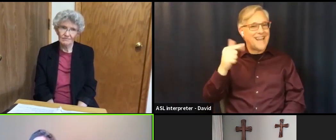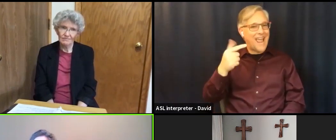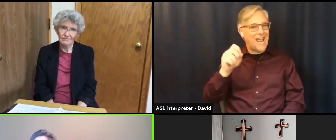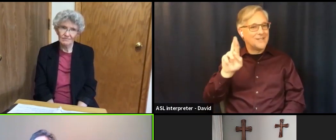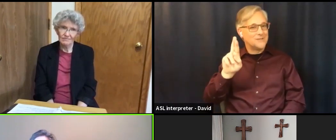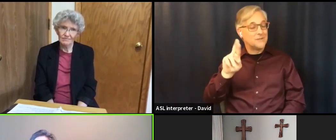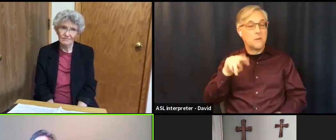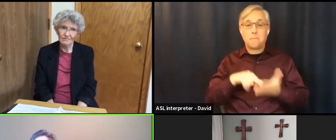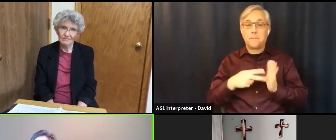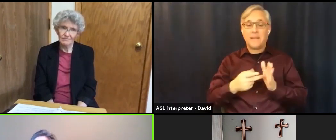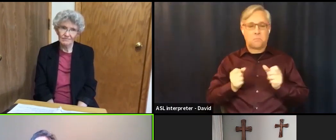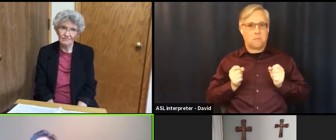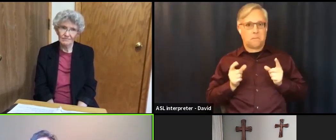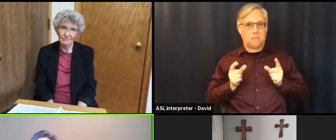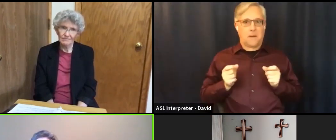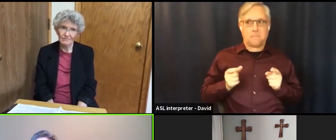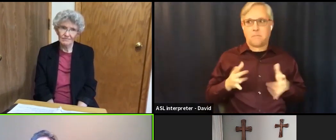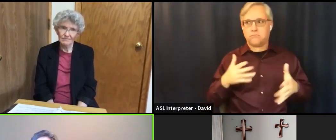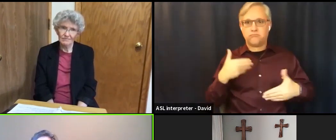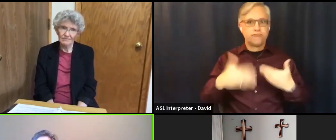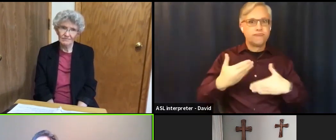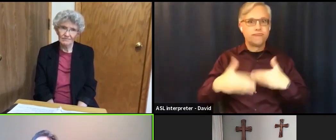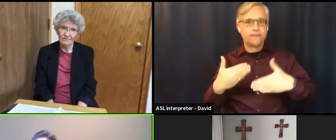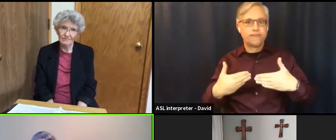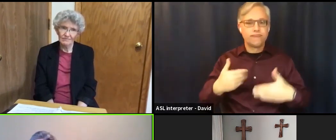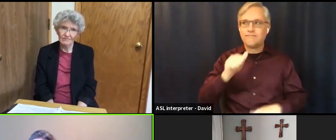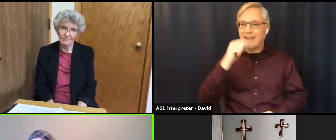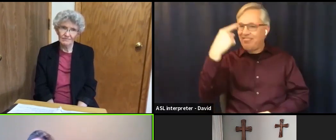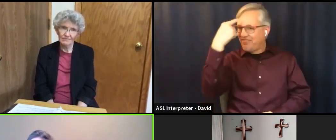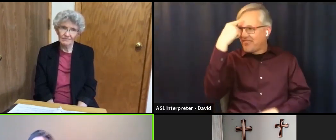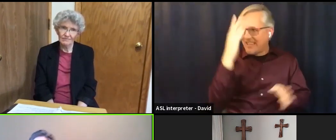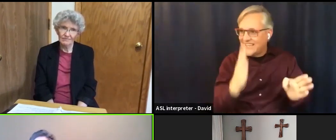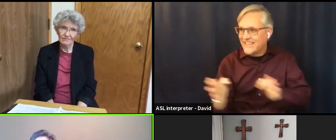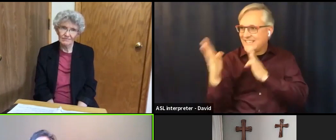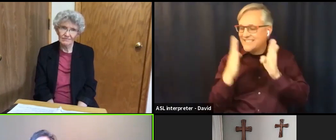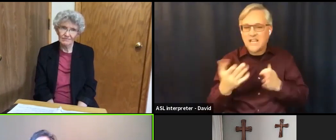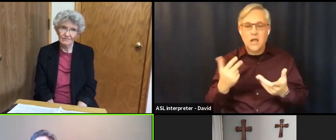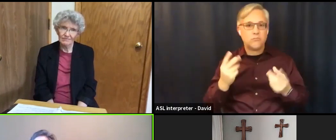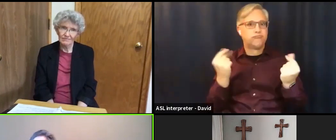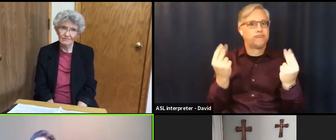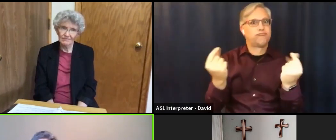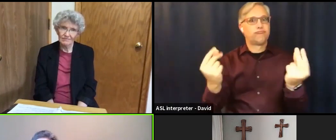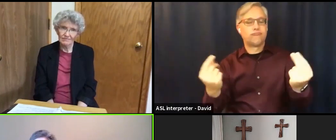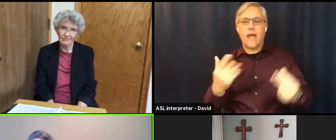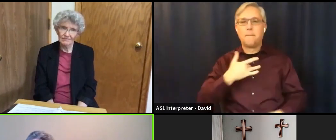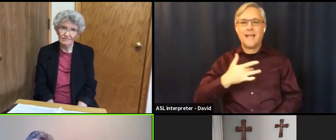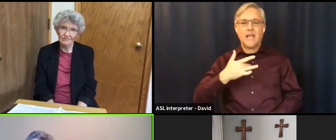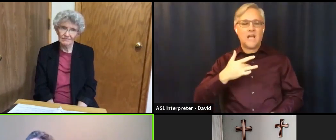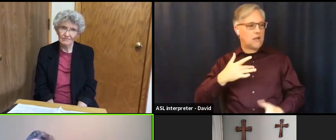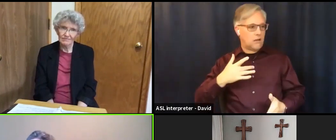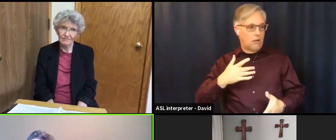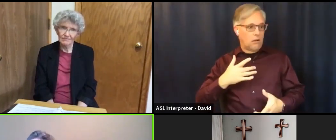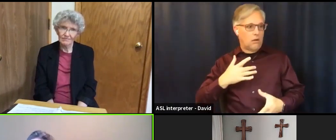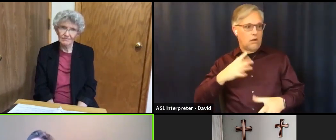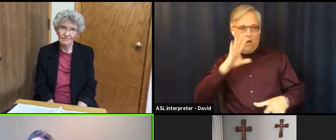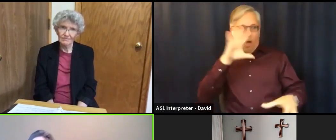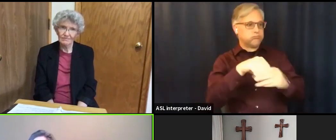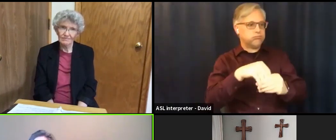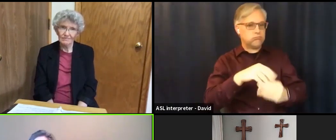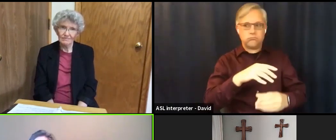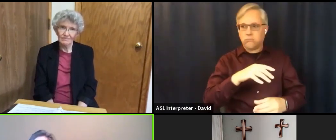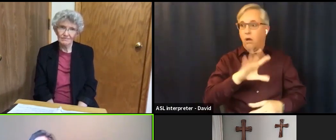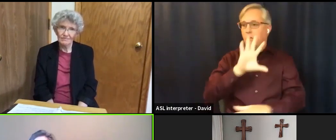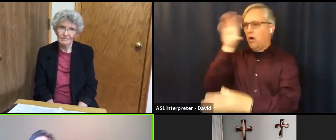impulsive, and he throws himself into everything he does. He just goes headfirst right into everything.